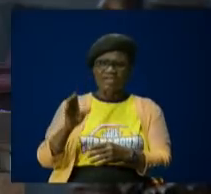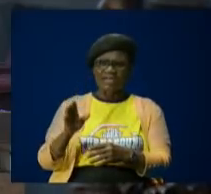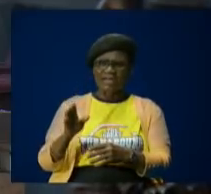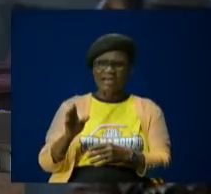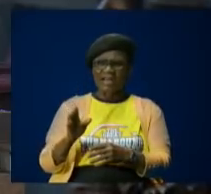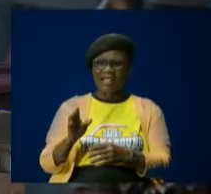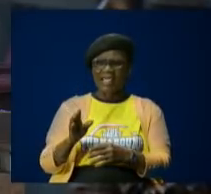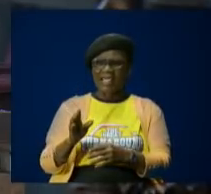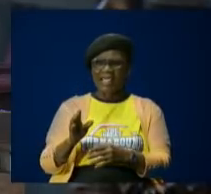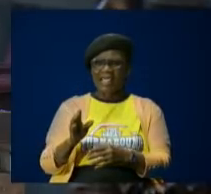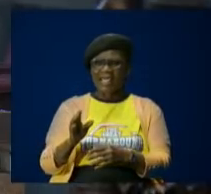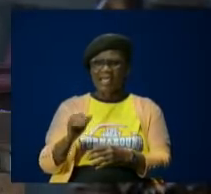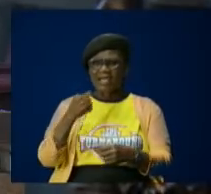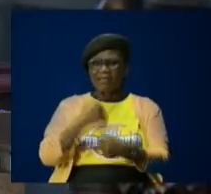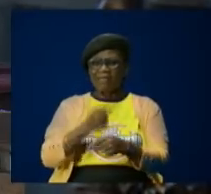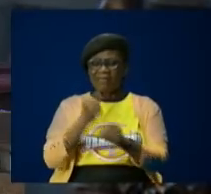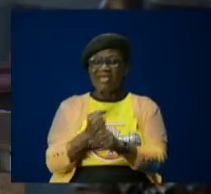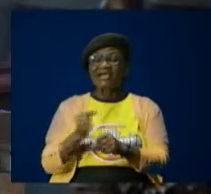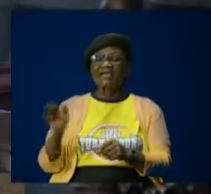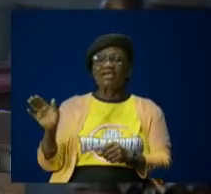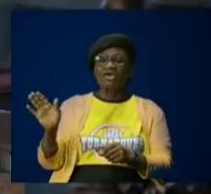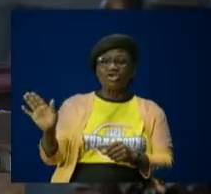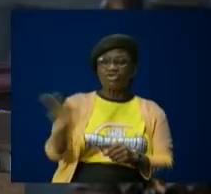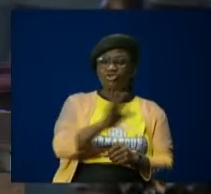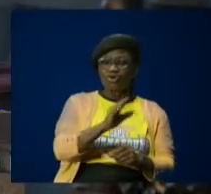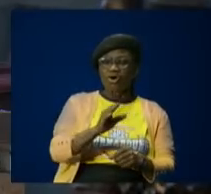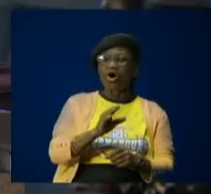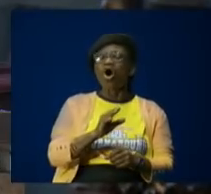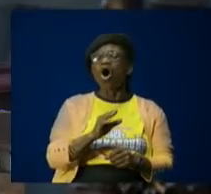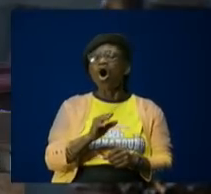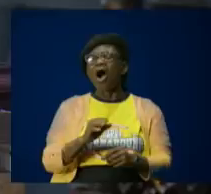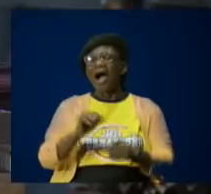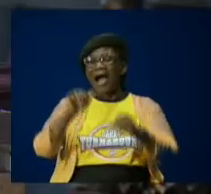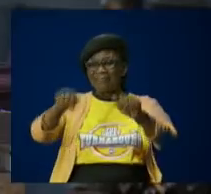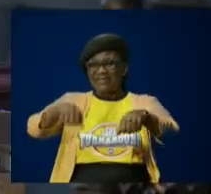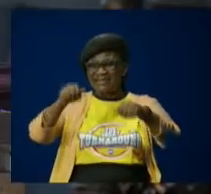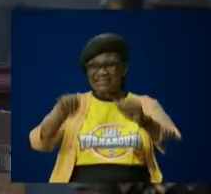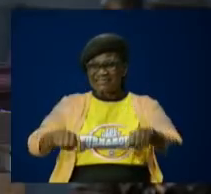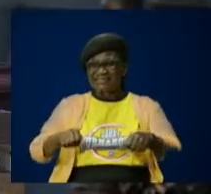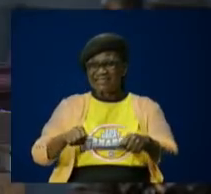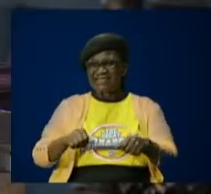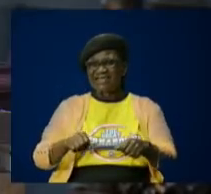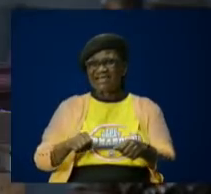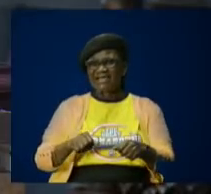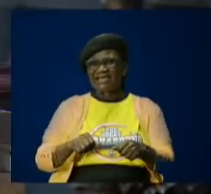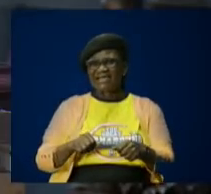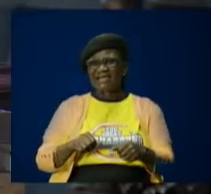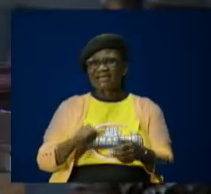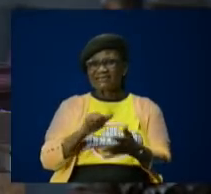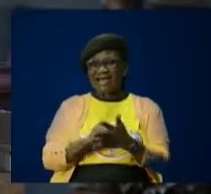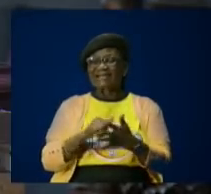your hidden potentials from right now.